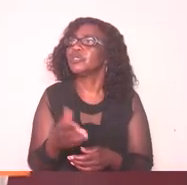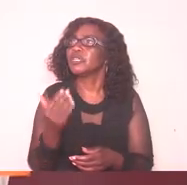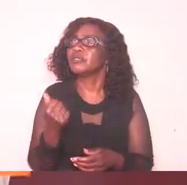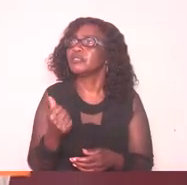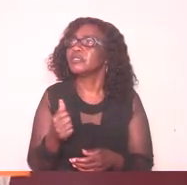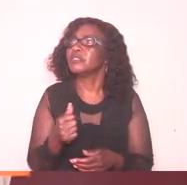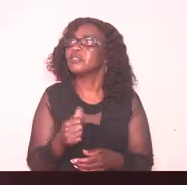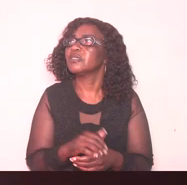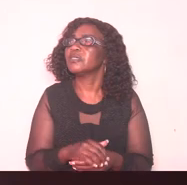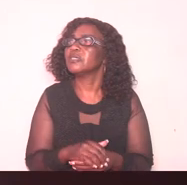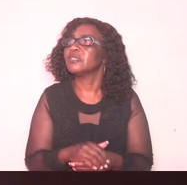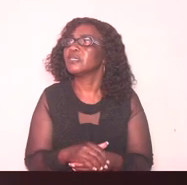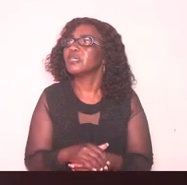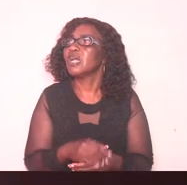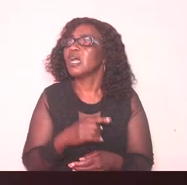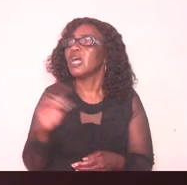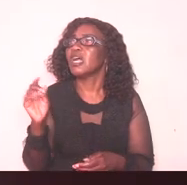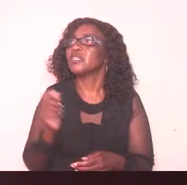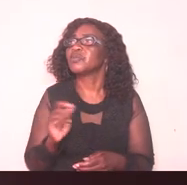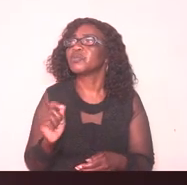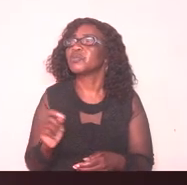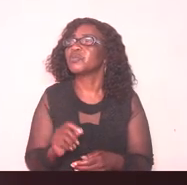We're all learning. It's for high scholars mostly.